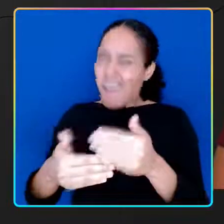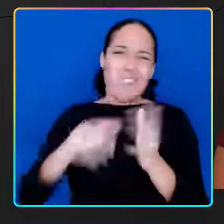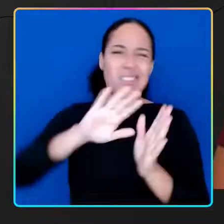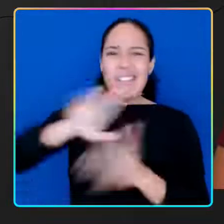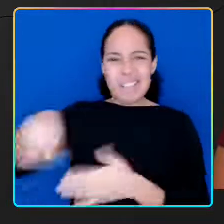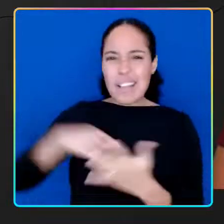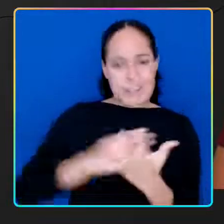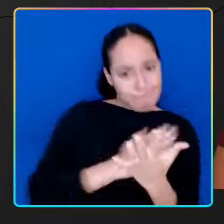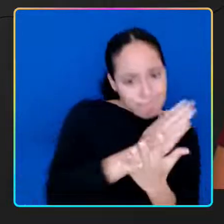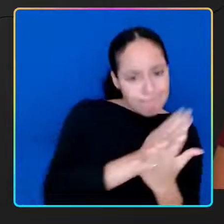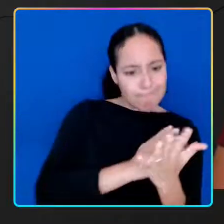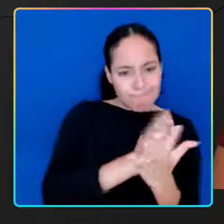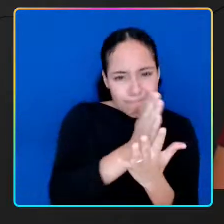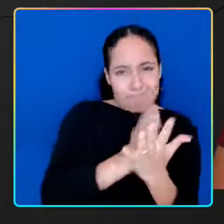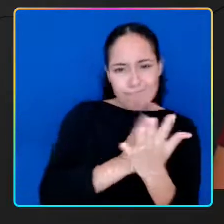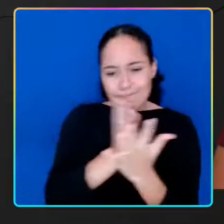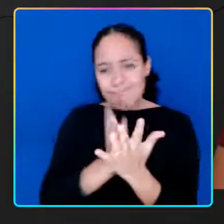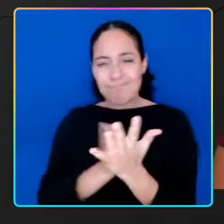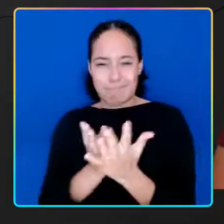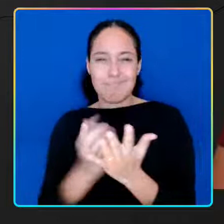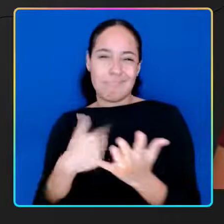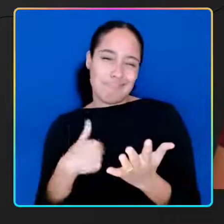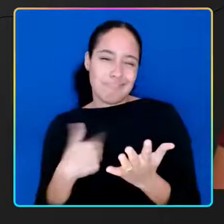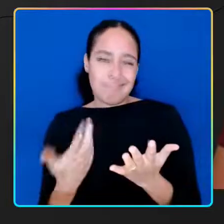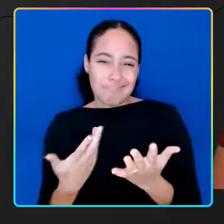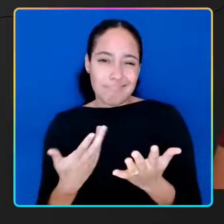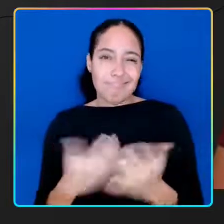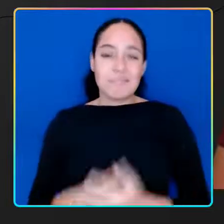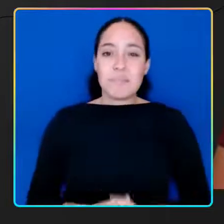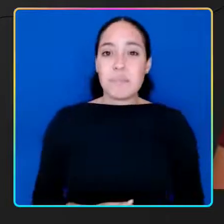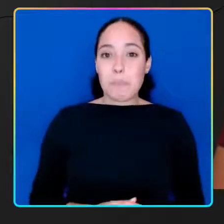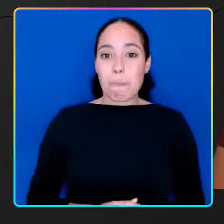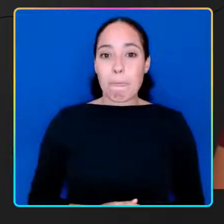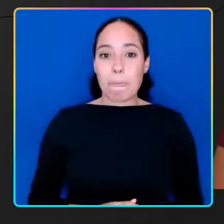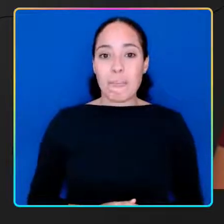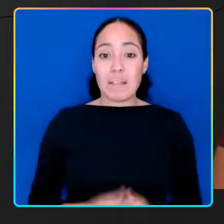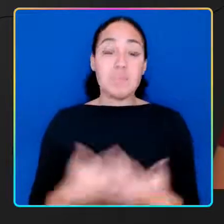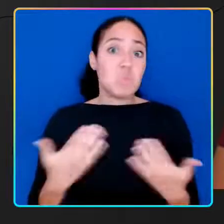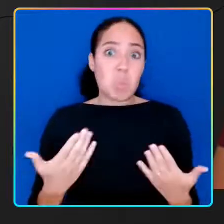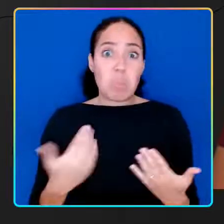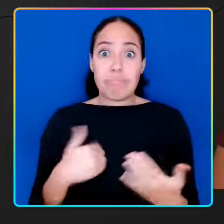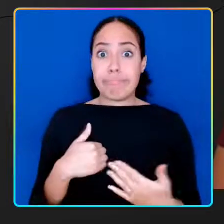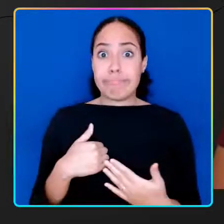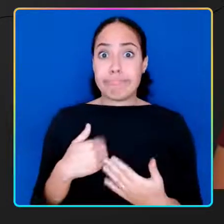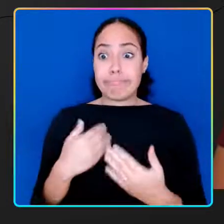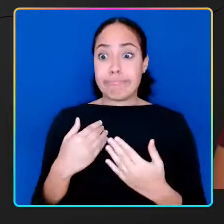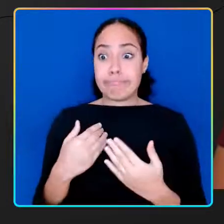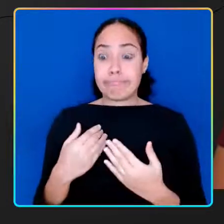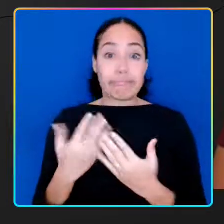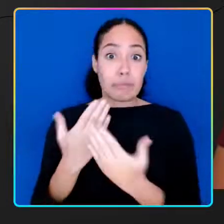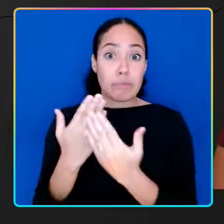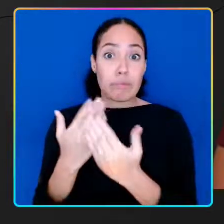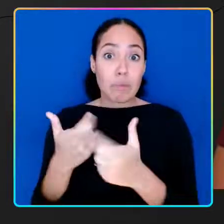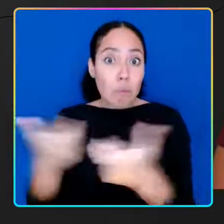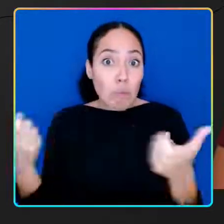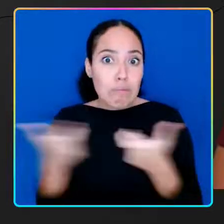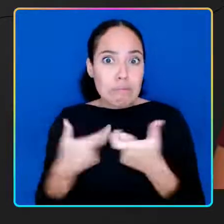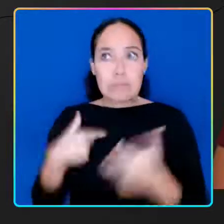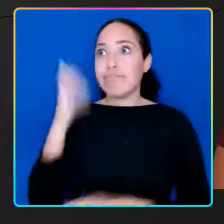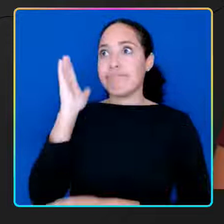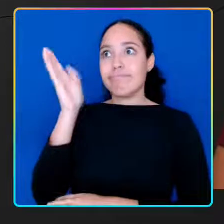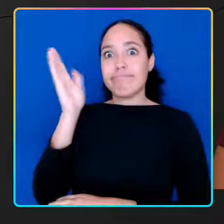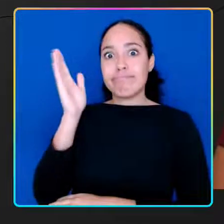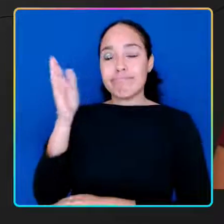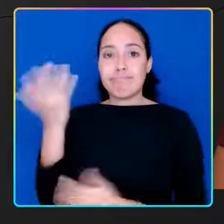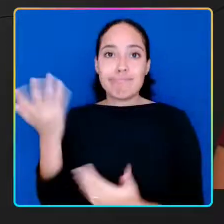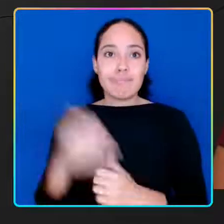said, I just kind of get bored of it. And then I want to move on to the next more interesting thing. So I do a lot of speaking at conferences and teaching at